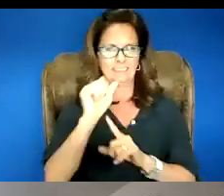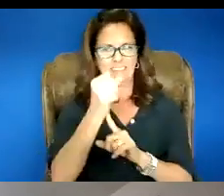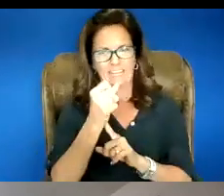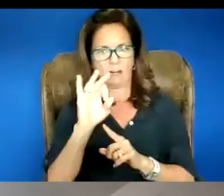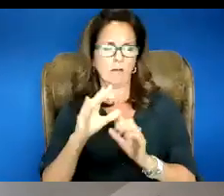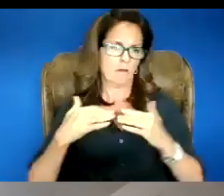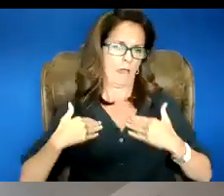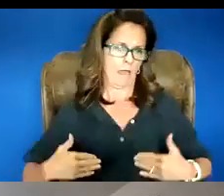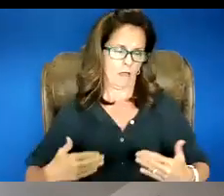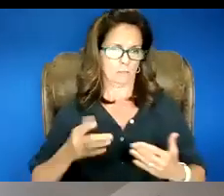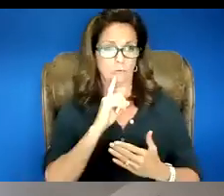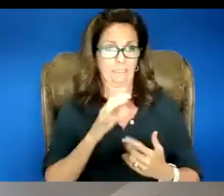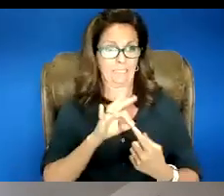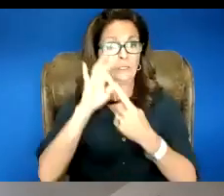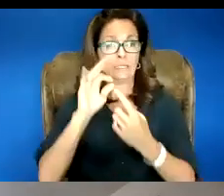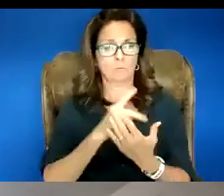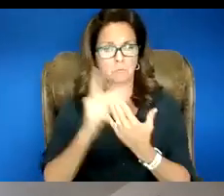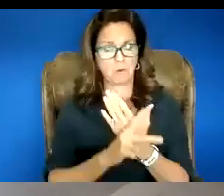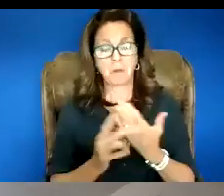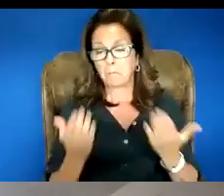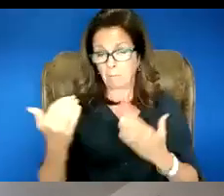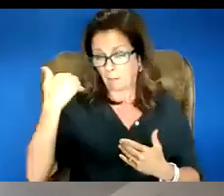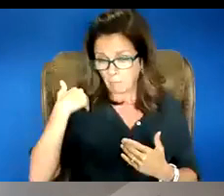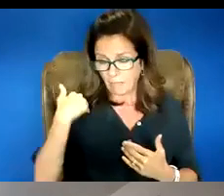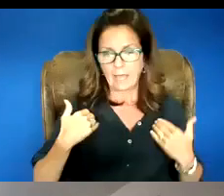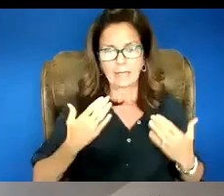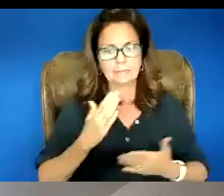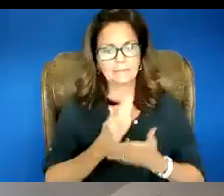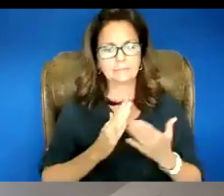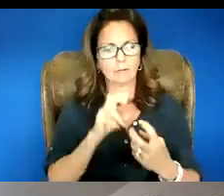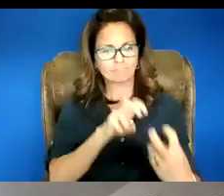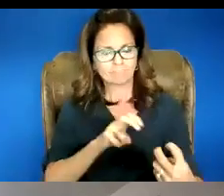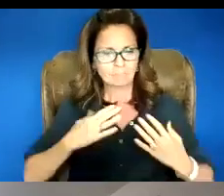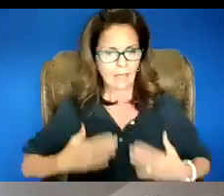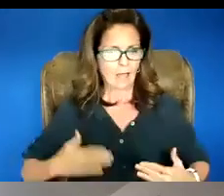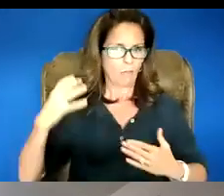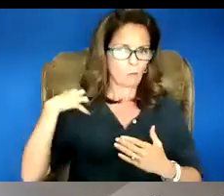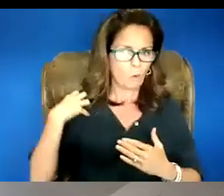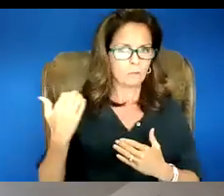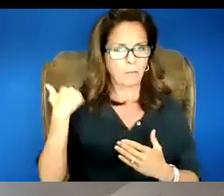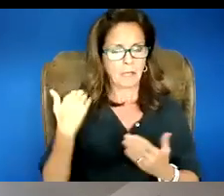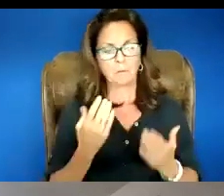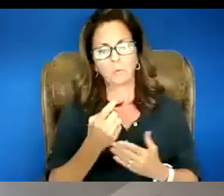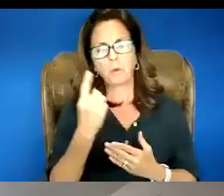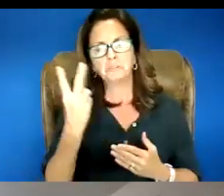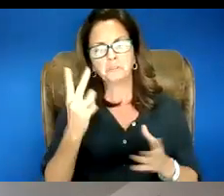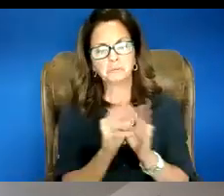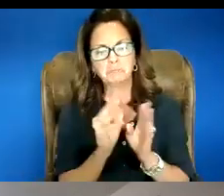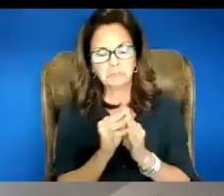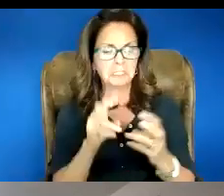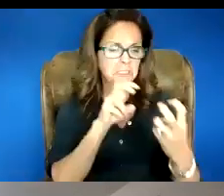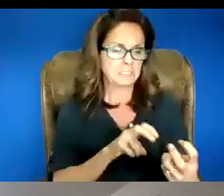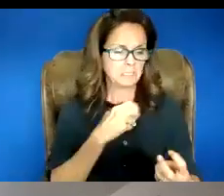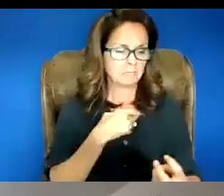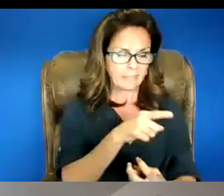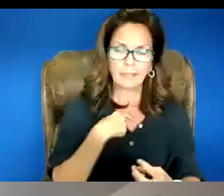have experienced some health coaching in the past where maybe you had a session or two with a health coach, and they asked you what your goals were and gave